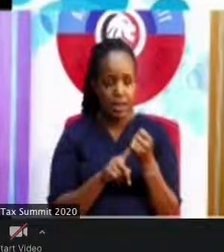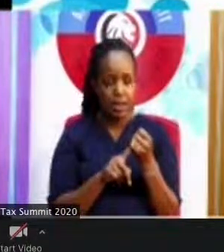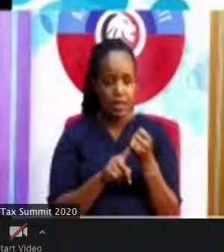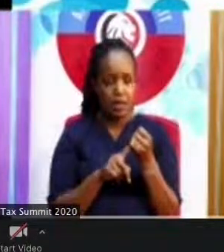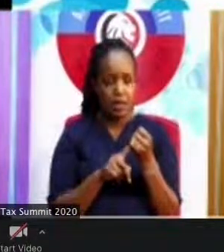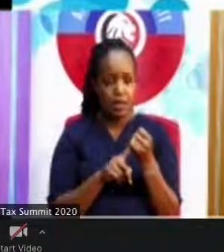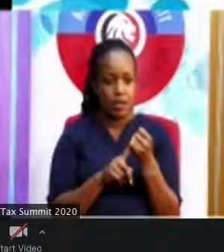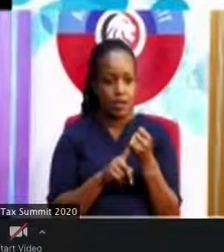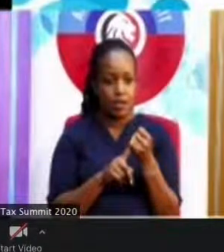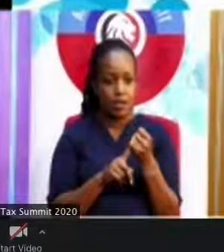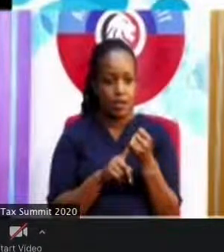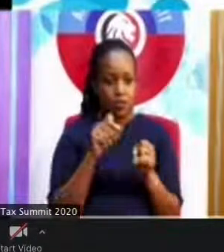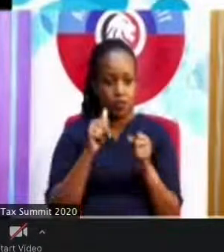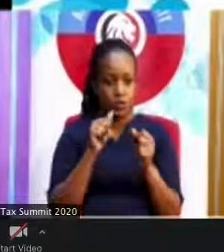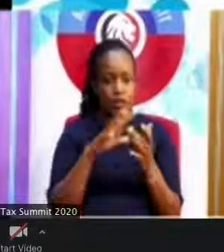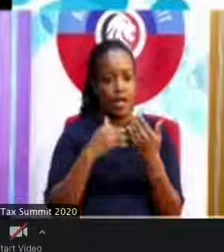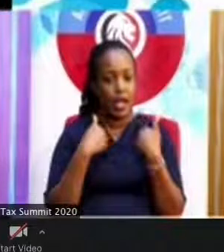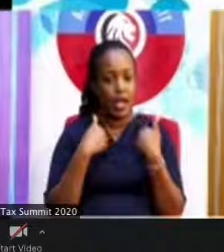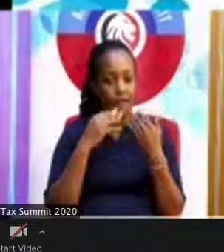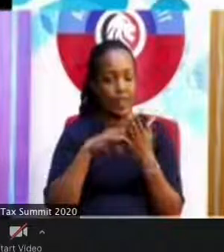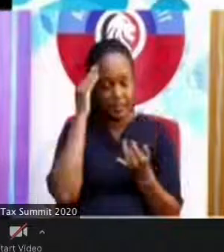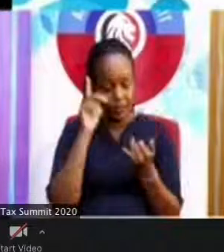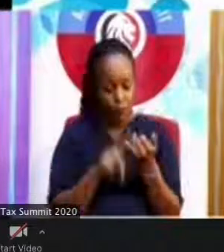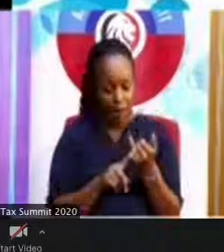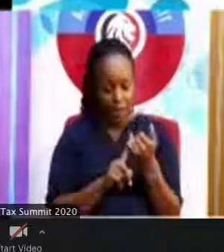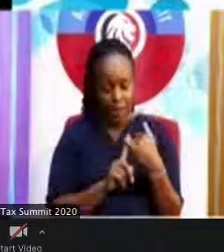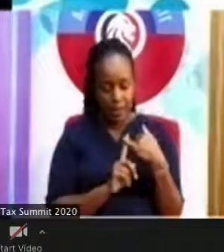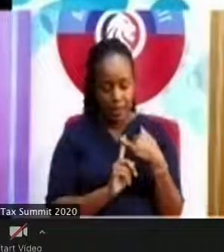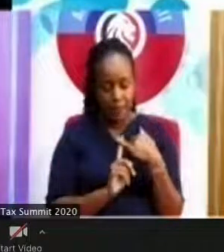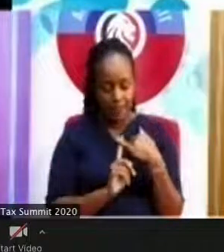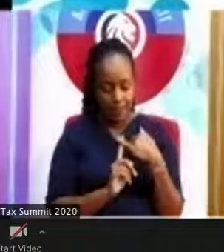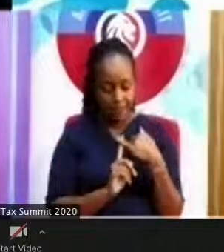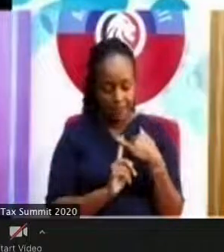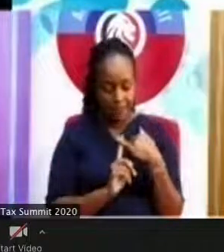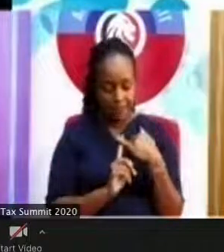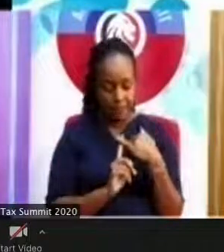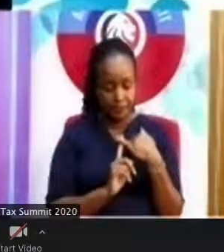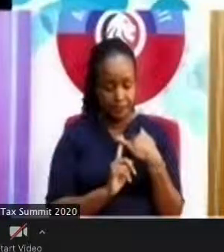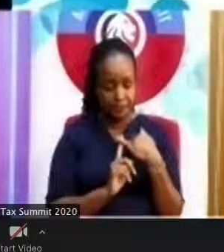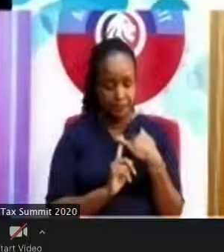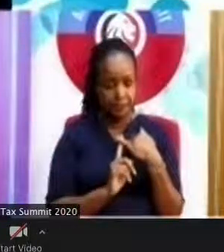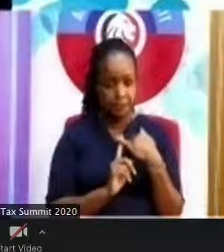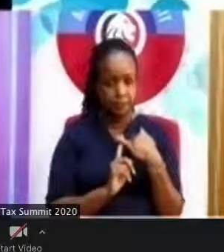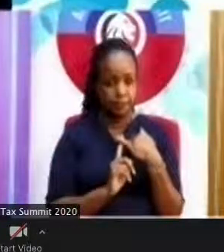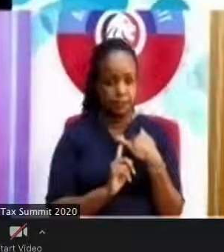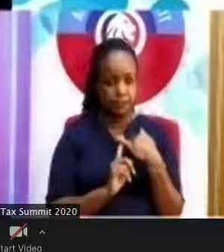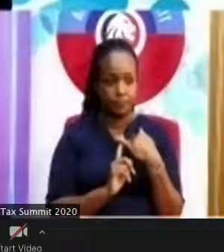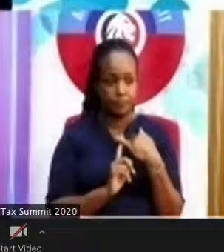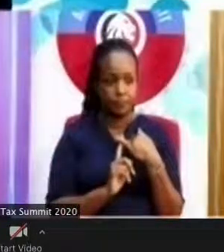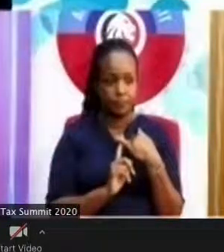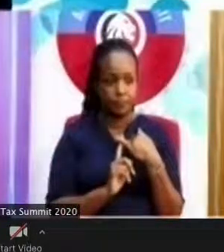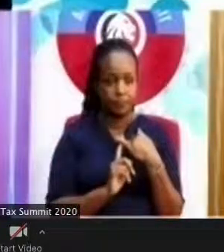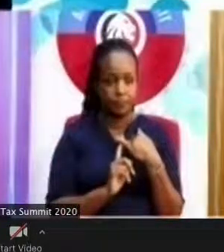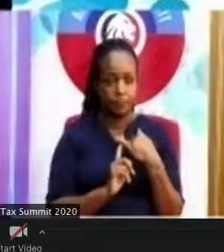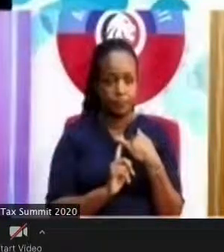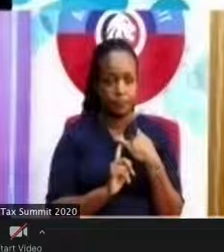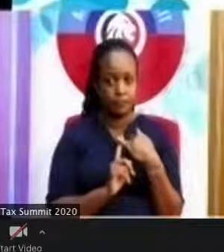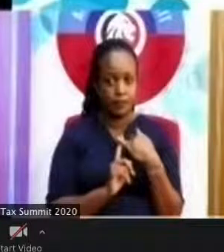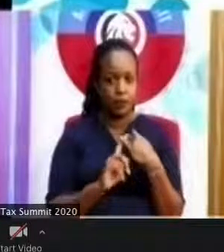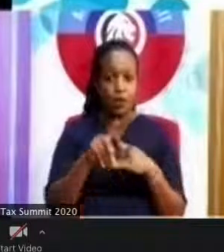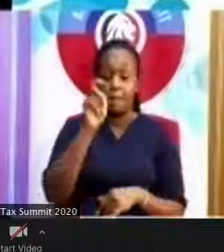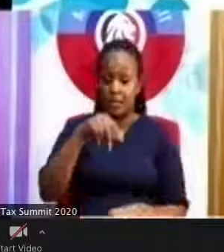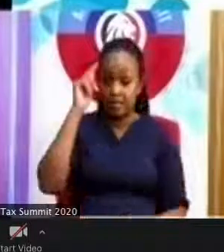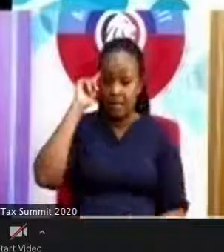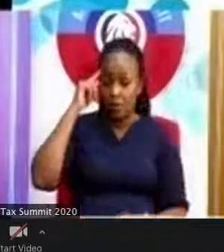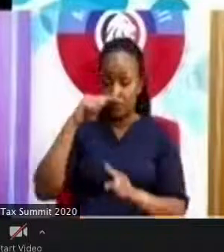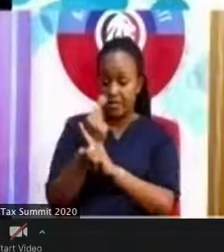that we have learned is that we must think out alternative ways of